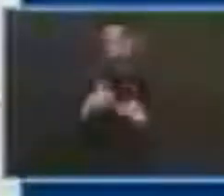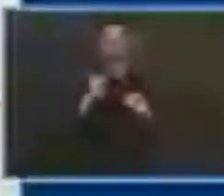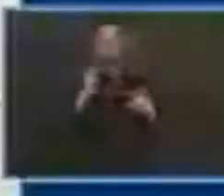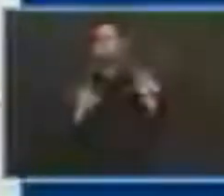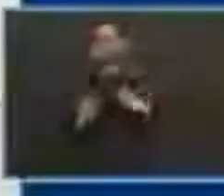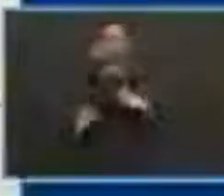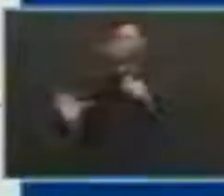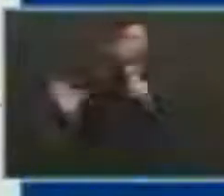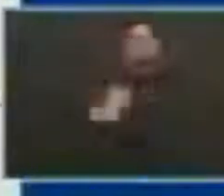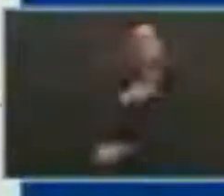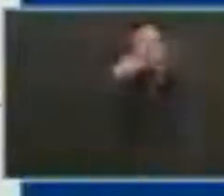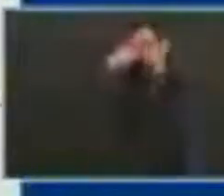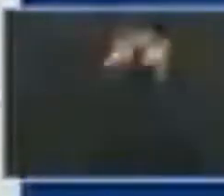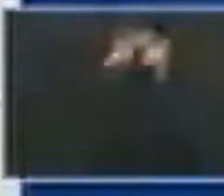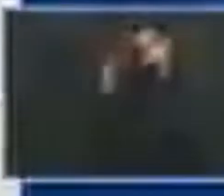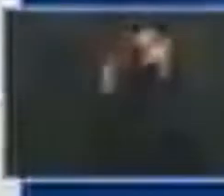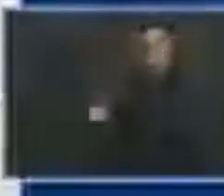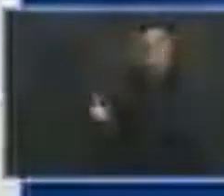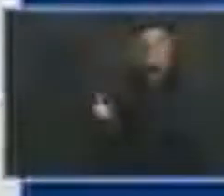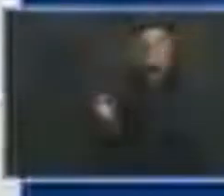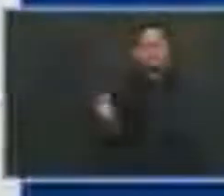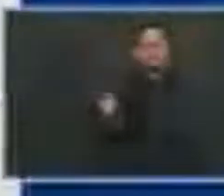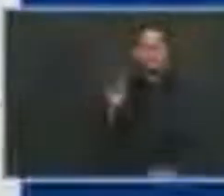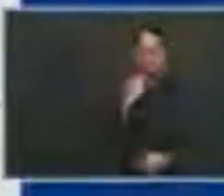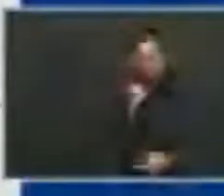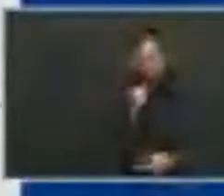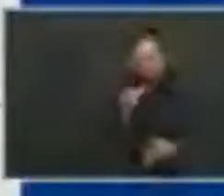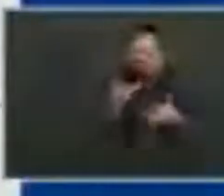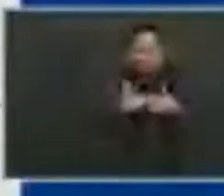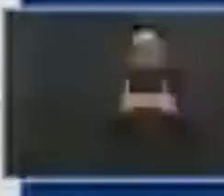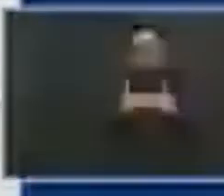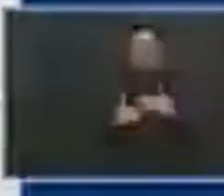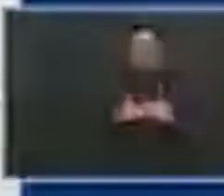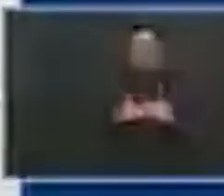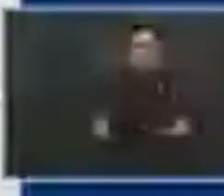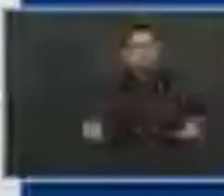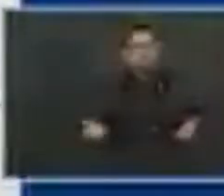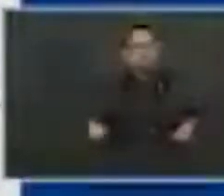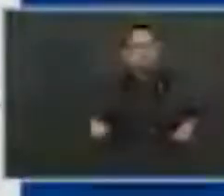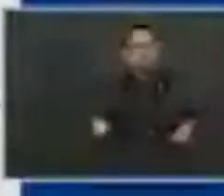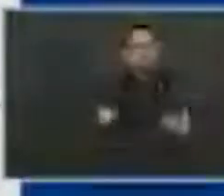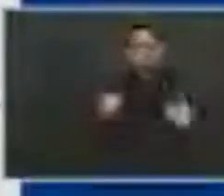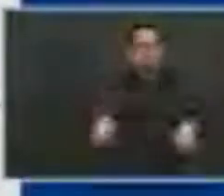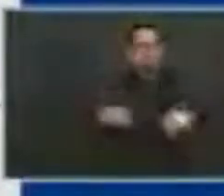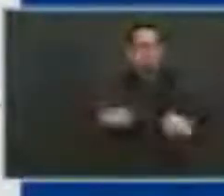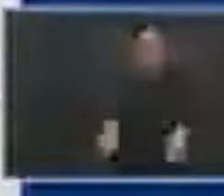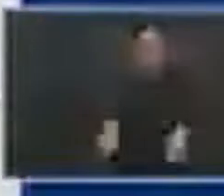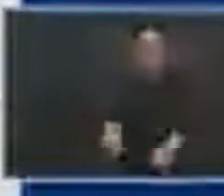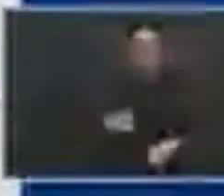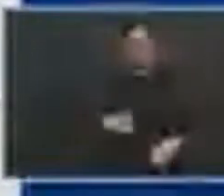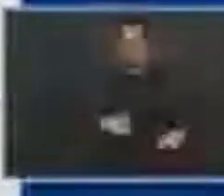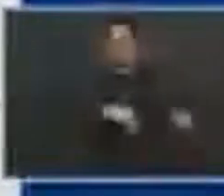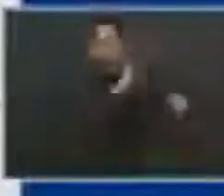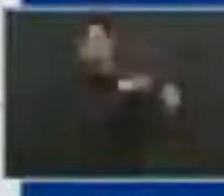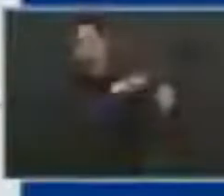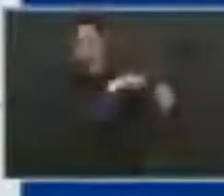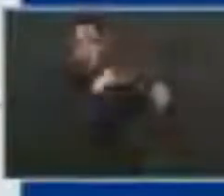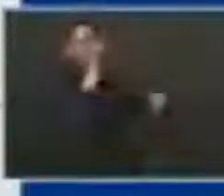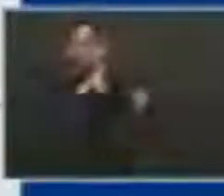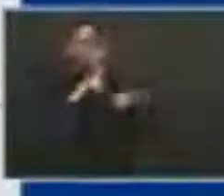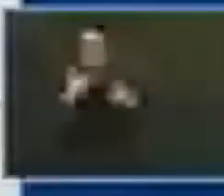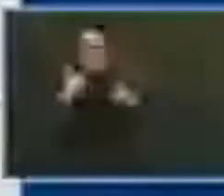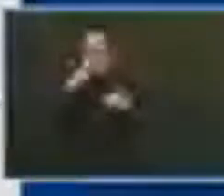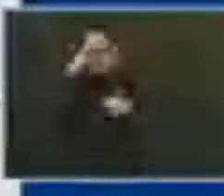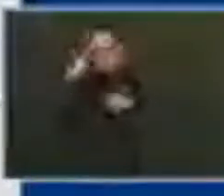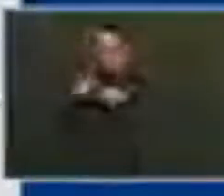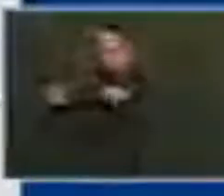hospitals in a few weeks, like 4 weeks. Specifically coming in because of COVID? Yes, exactly.